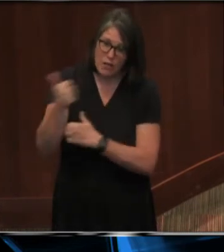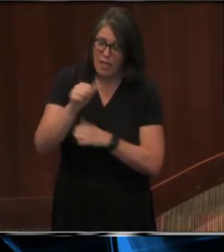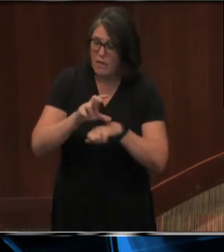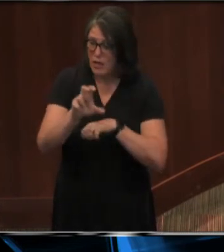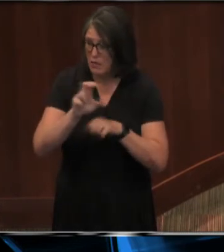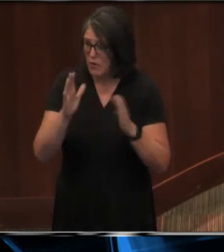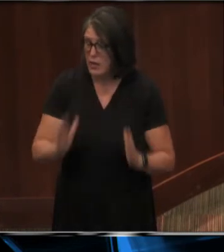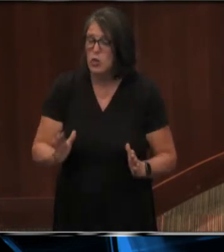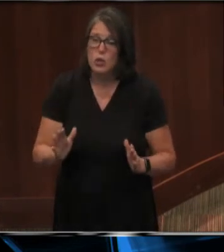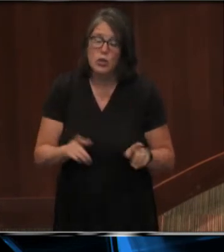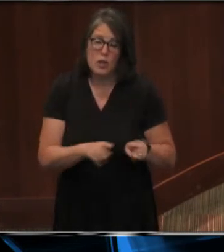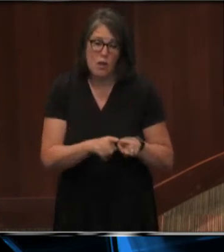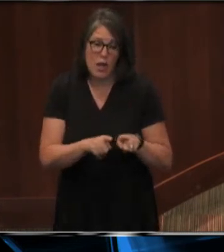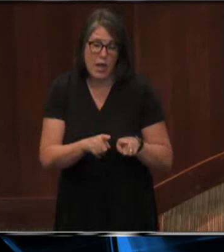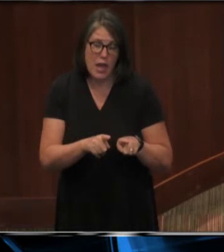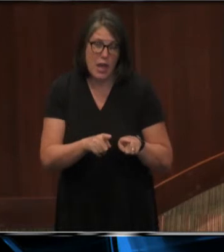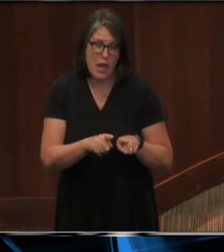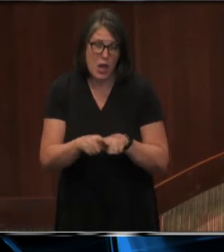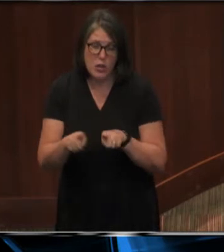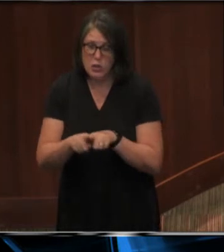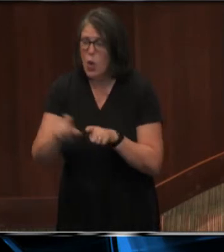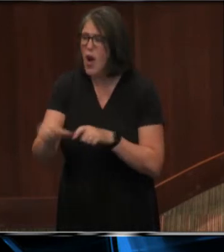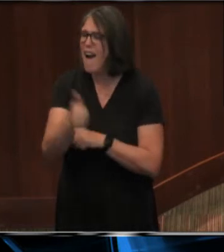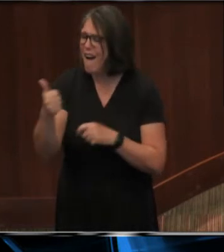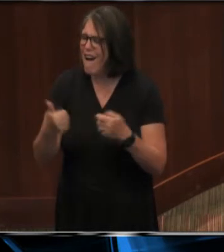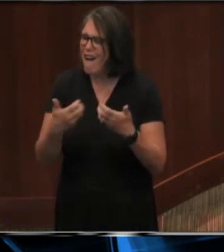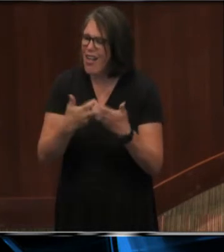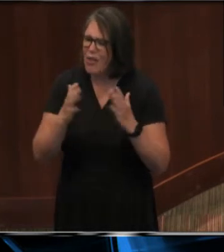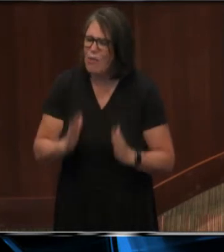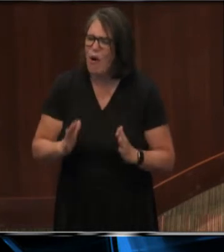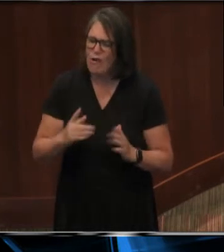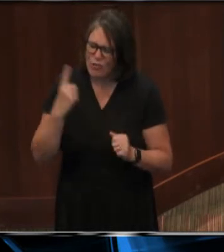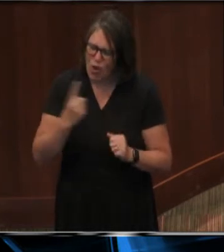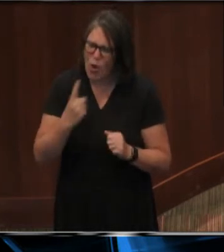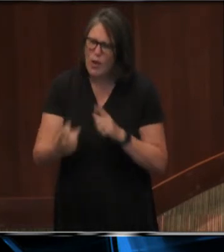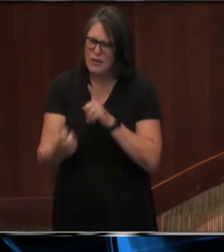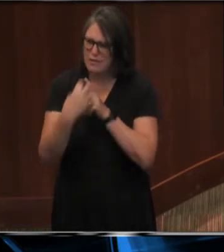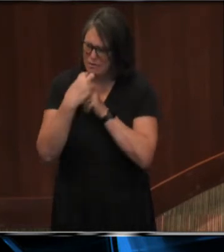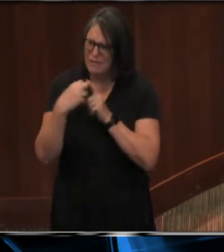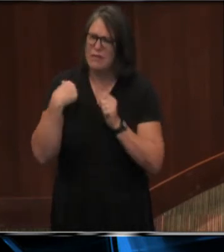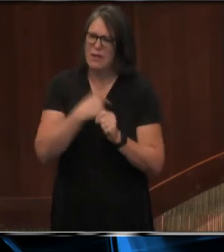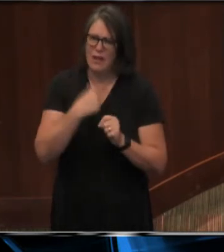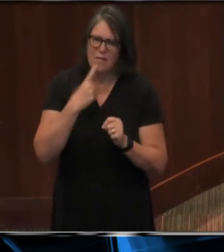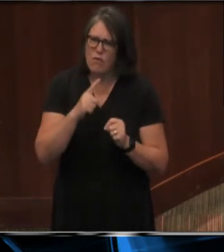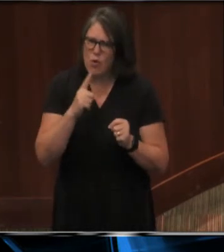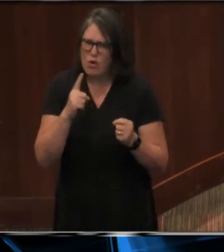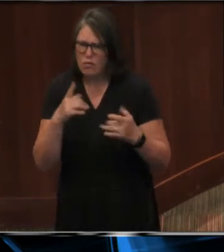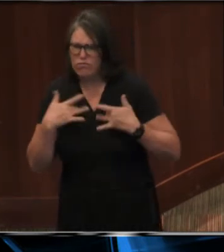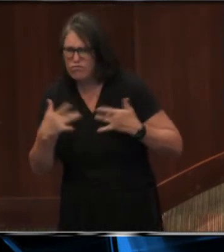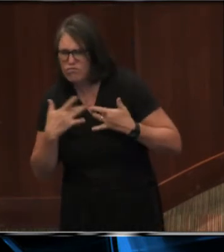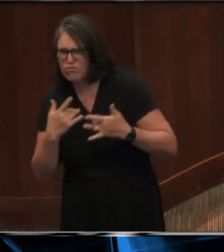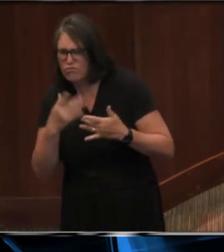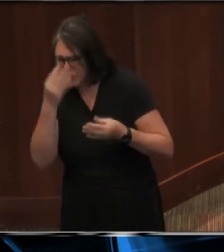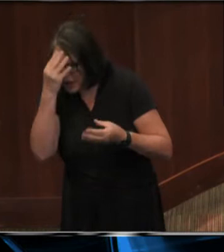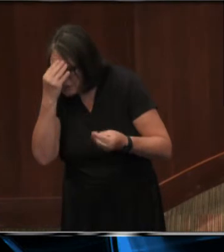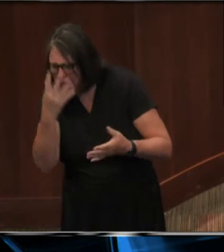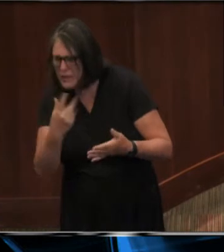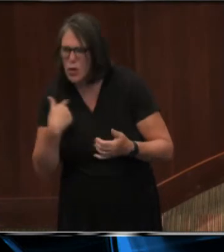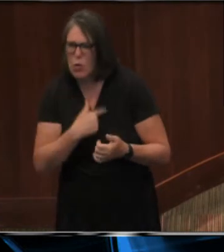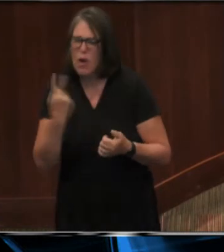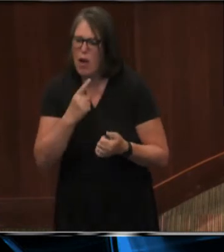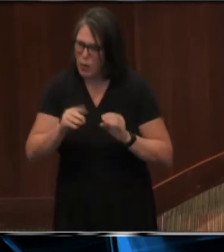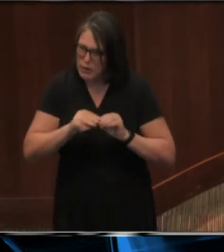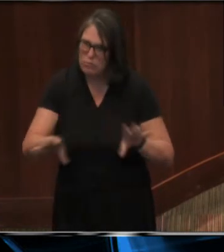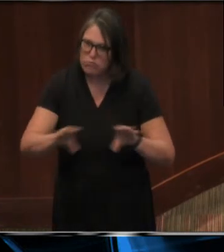stakeholders, and other partners constantly approach us for an update what's going on, and so we're always pushing the messaging